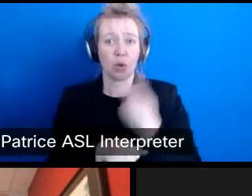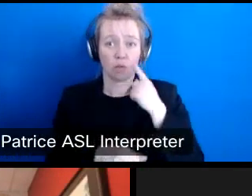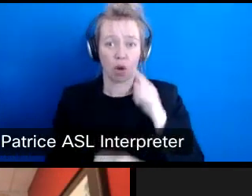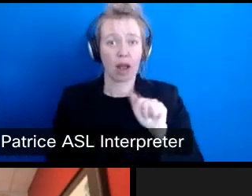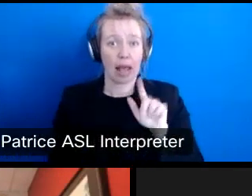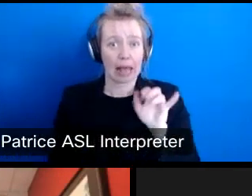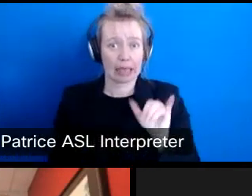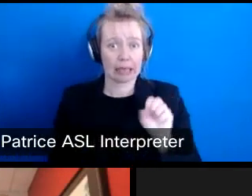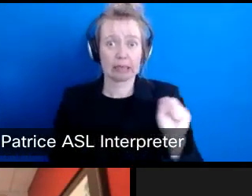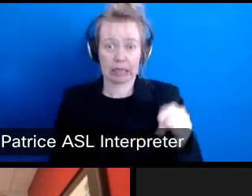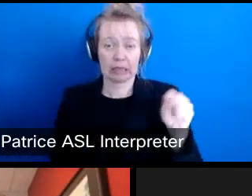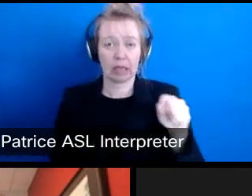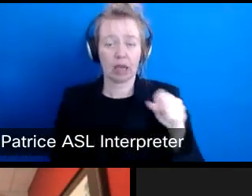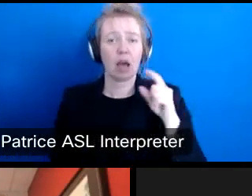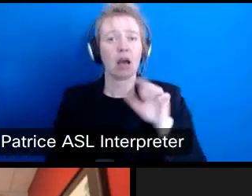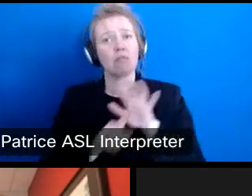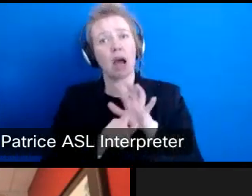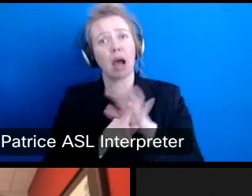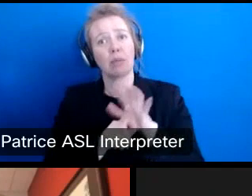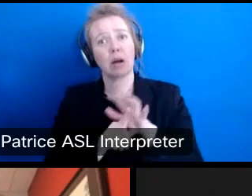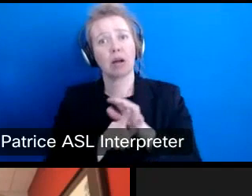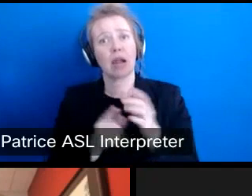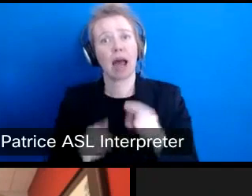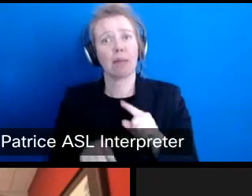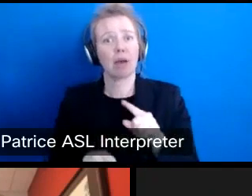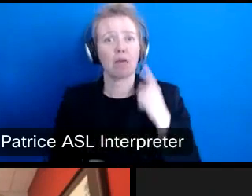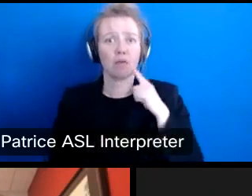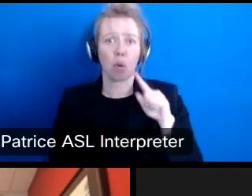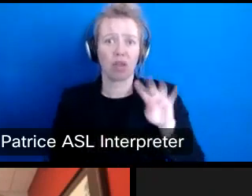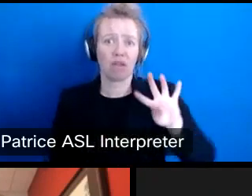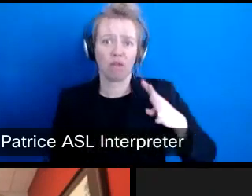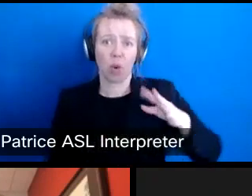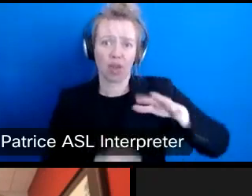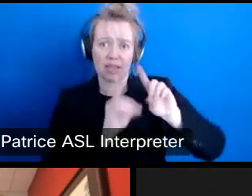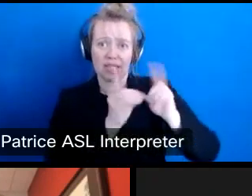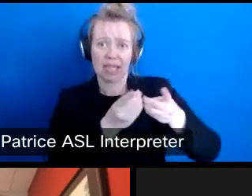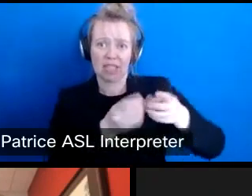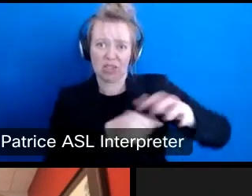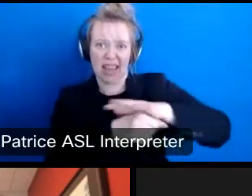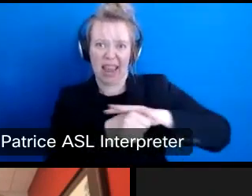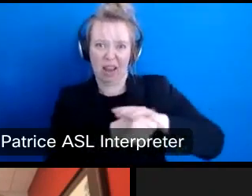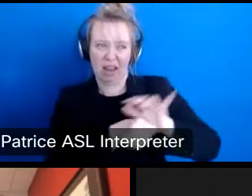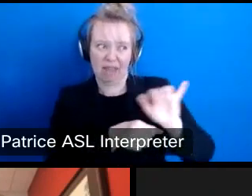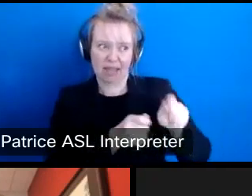and actually most commonly done in Ward 4 because that is the area of the city that